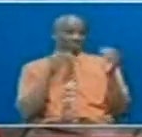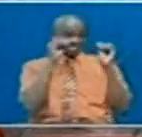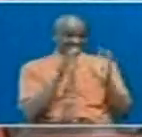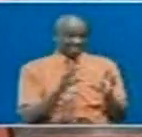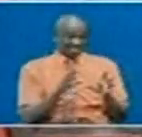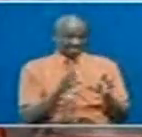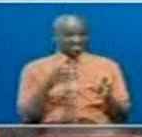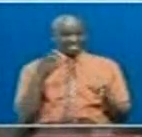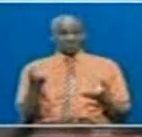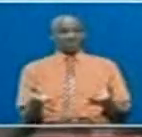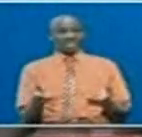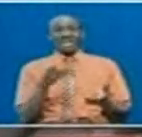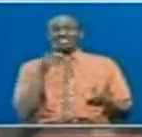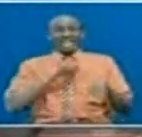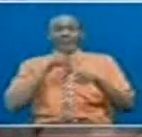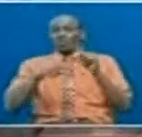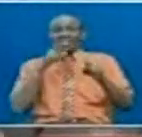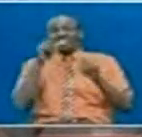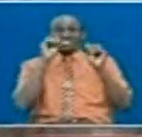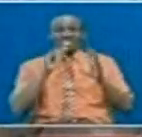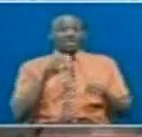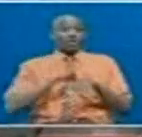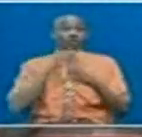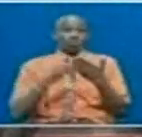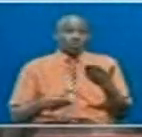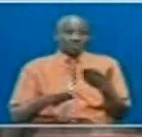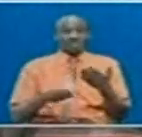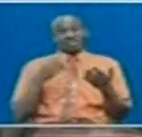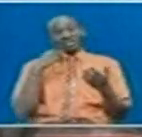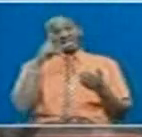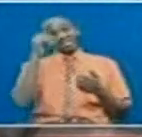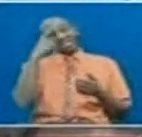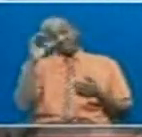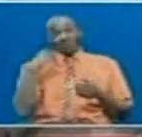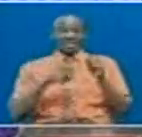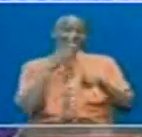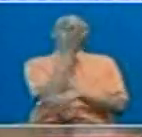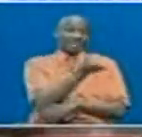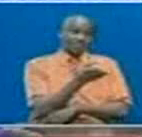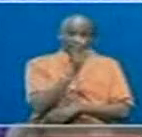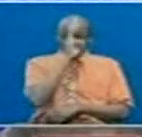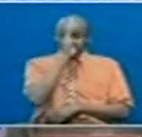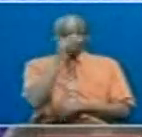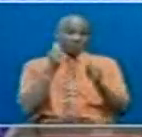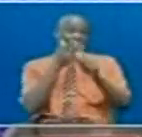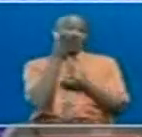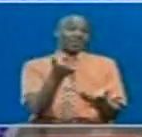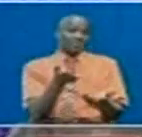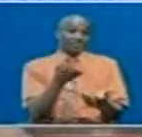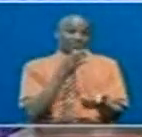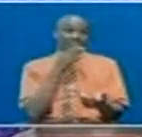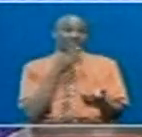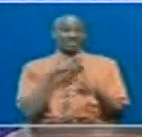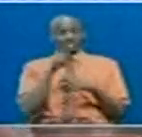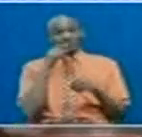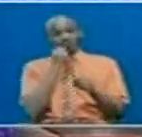after all, what will those guys get? All they'll get is KDF bombing them. All they'll get is the police going after them. All they'll get